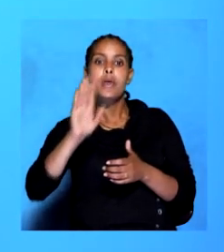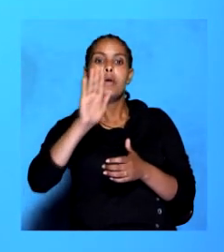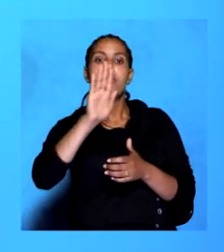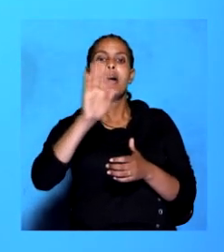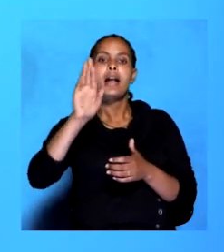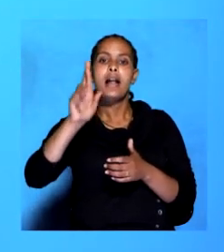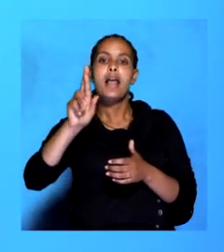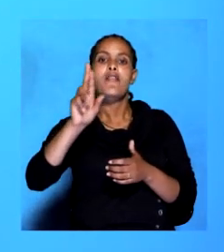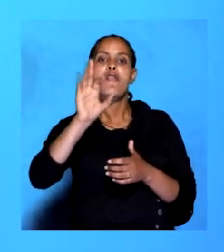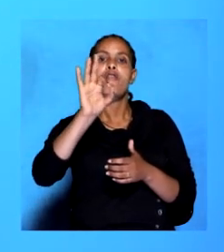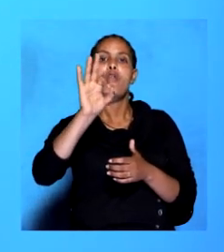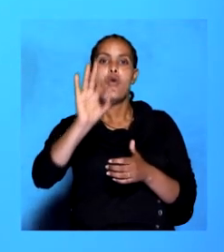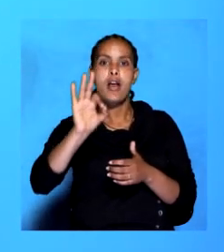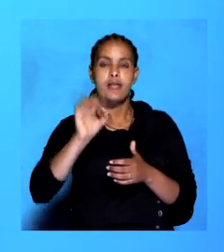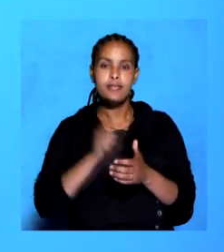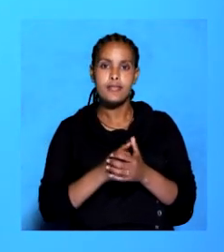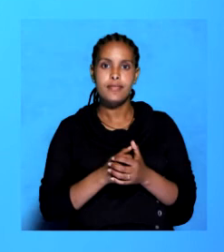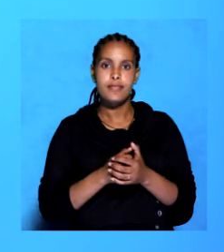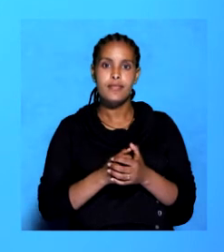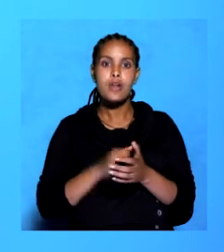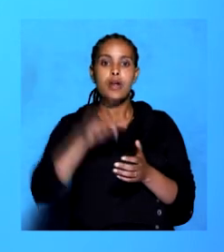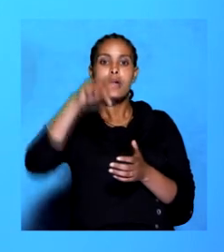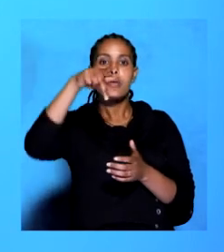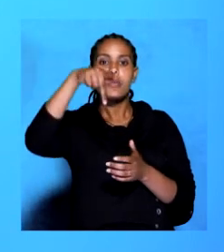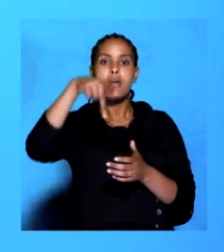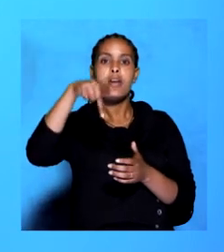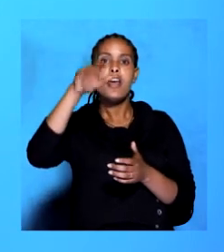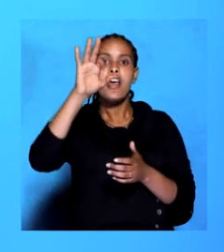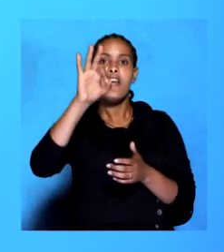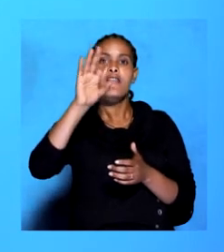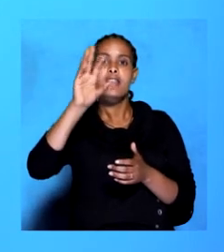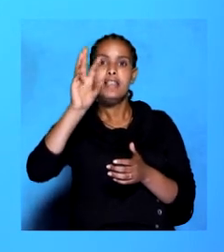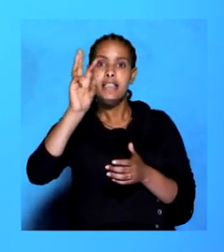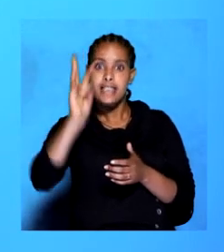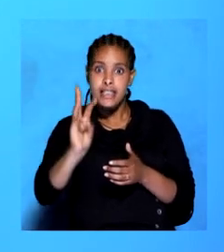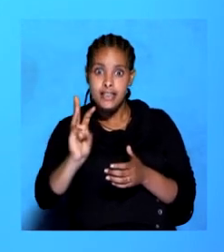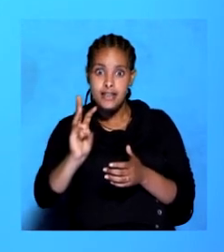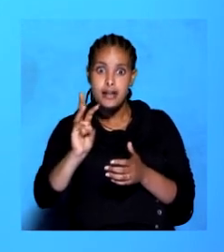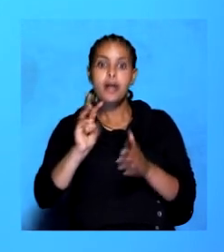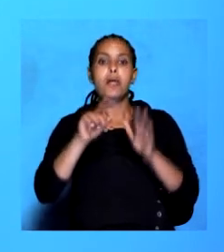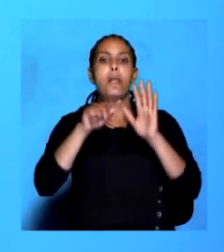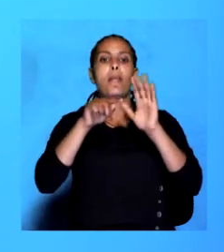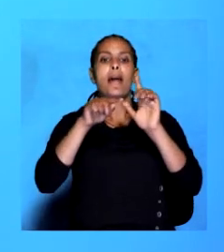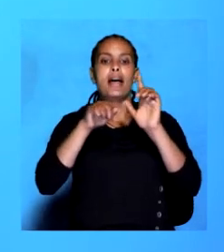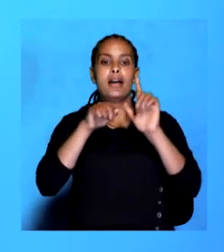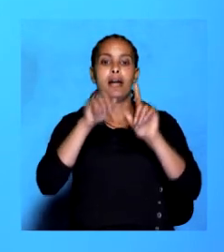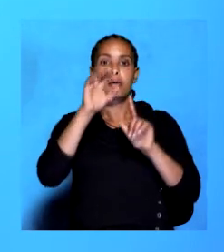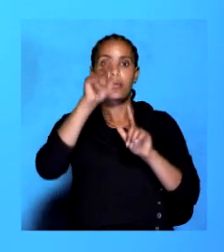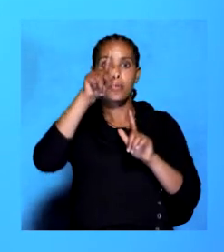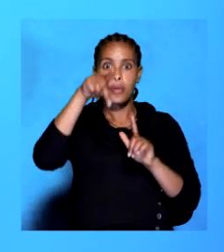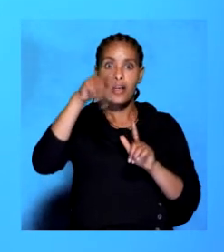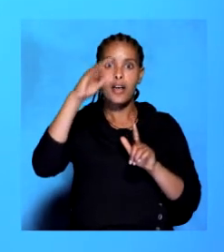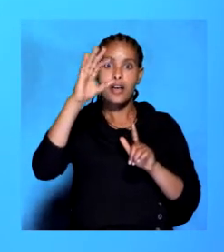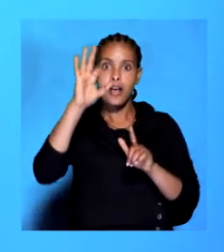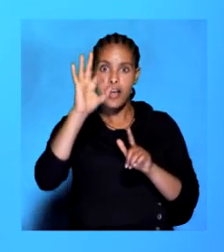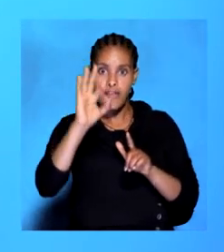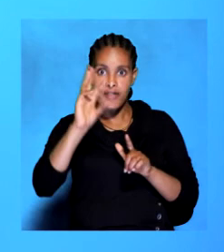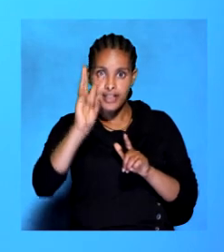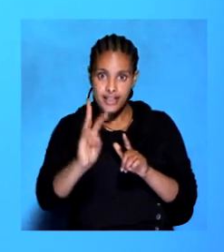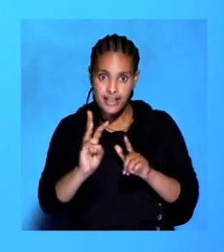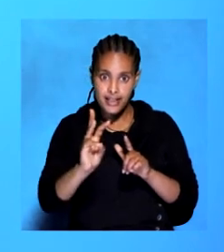beryllium fluoride, PF6 minus. Now let us do this. PF6